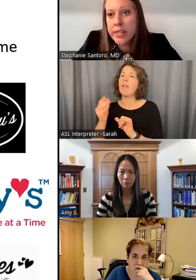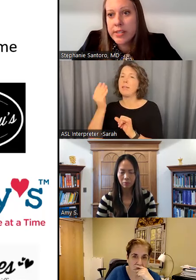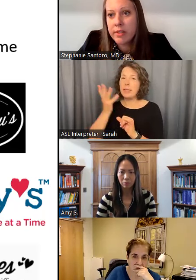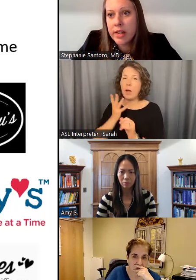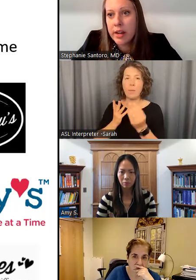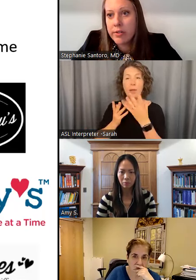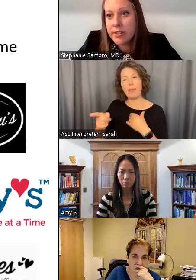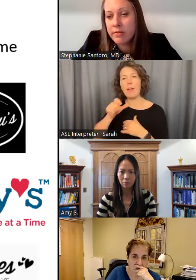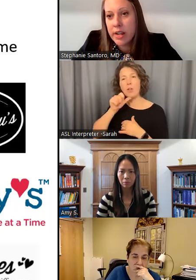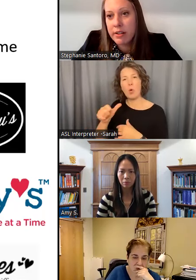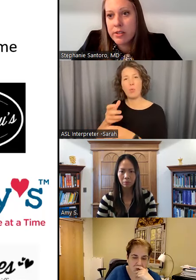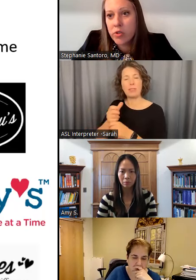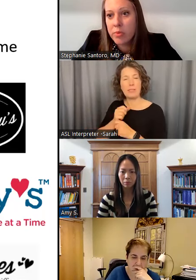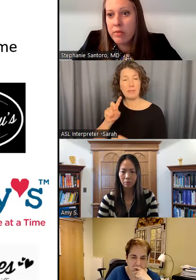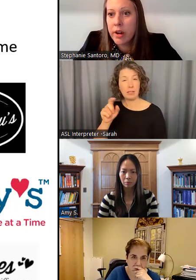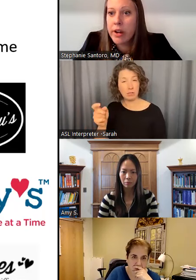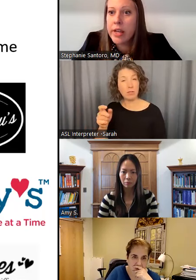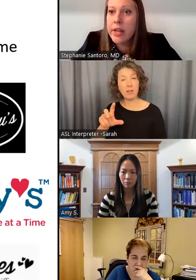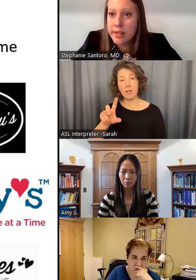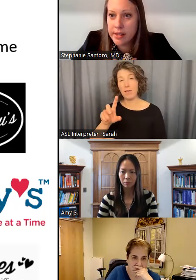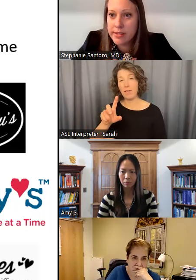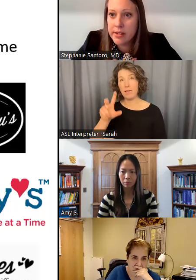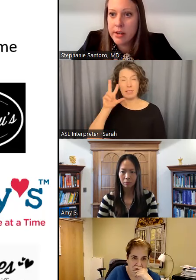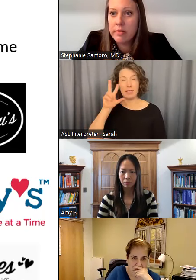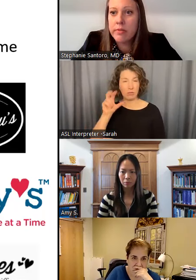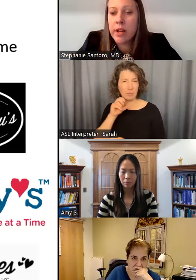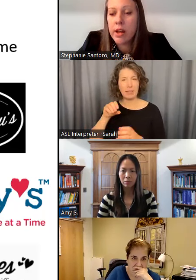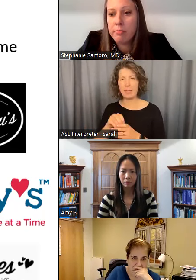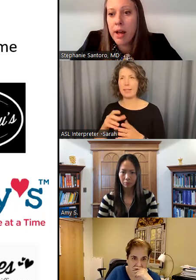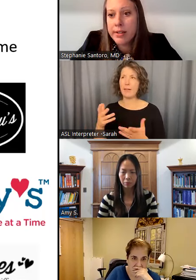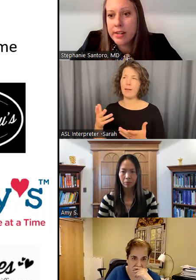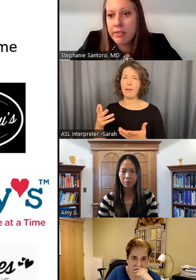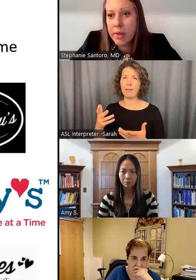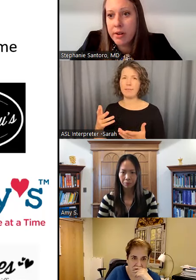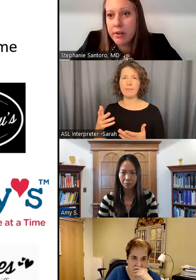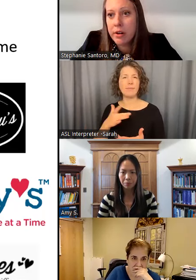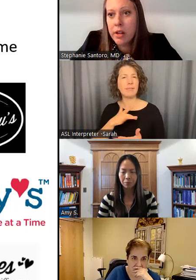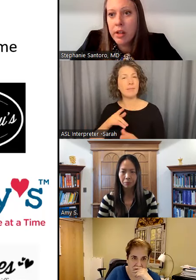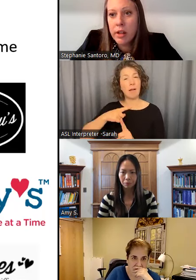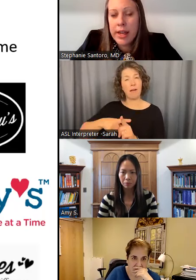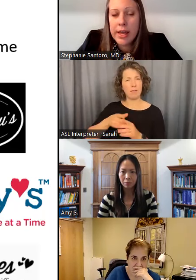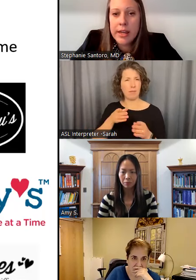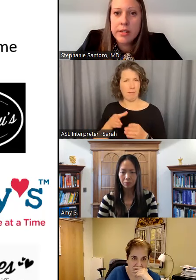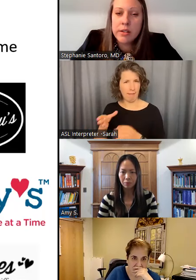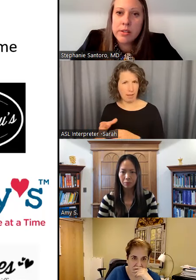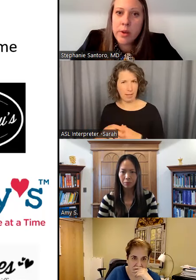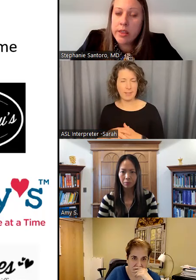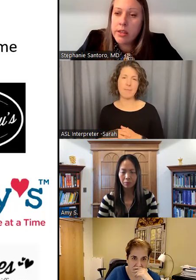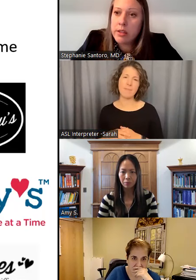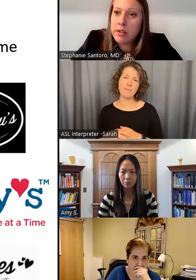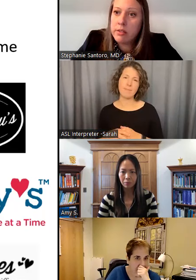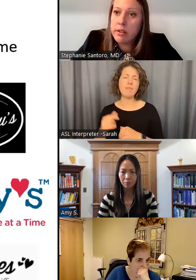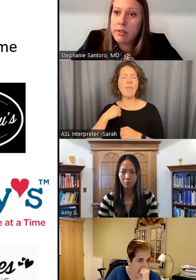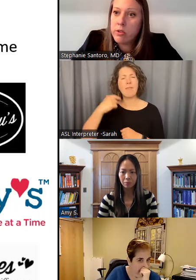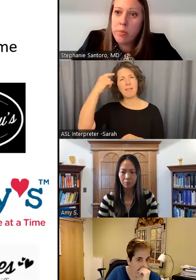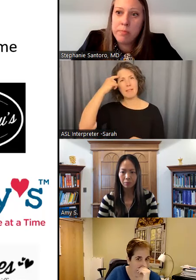don't receive the diagnosis of Down syndrome in a very sensitive, positive manner. And so I